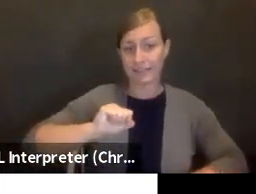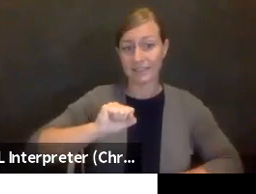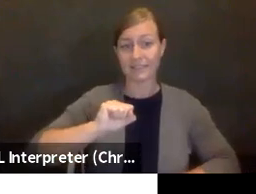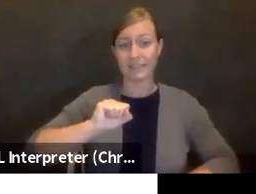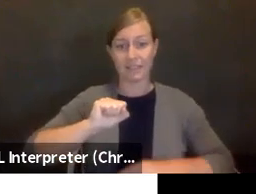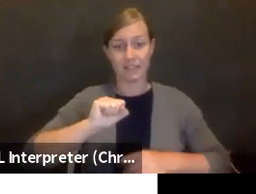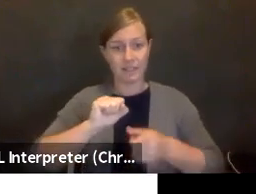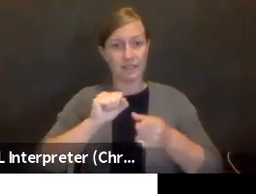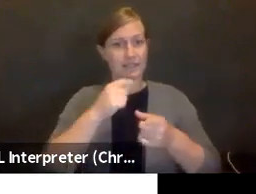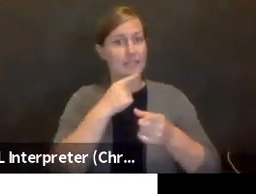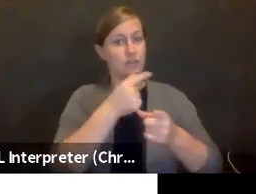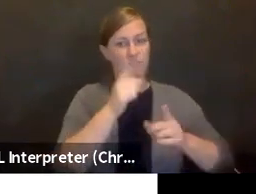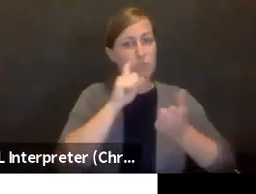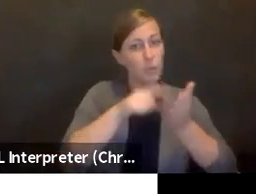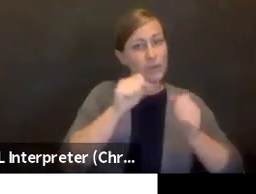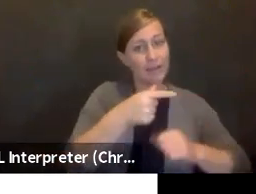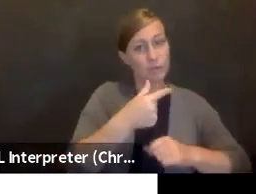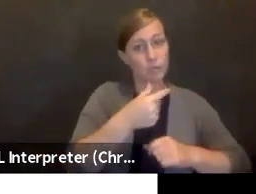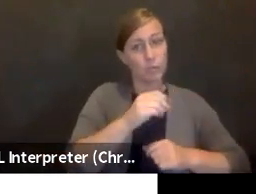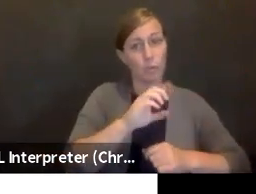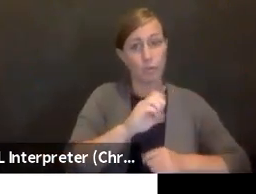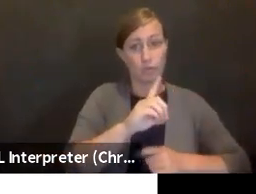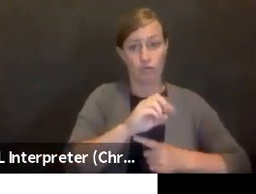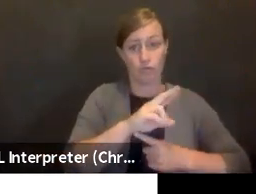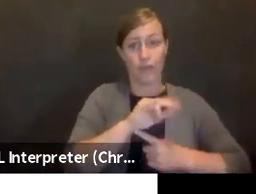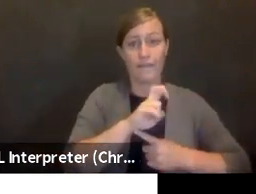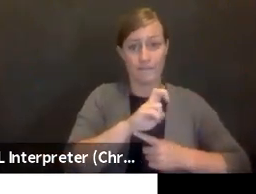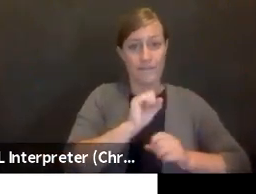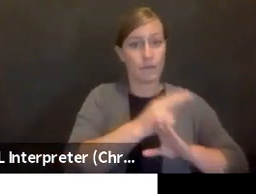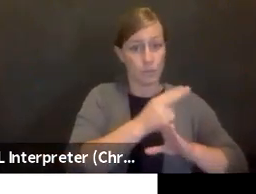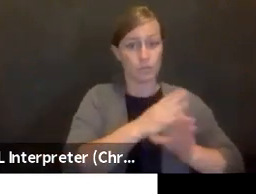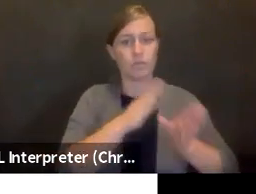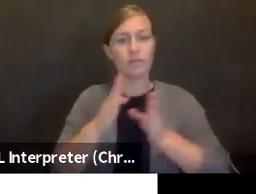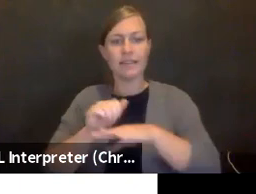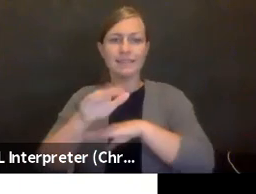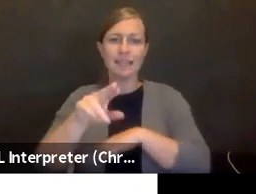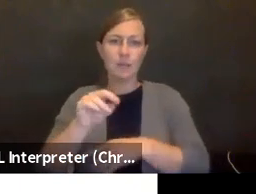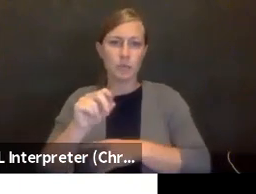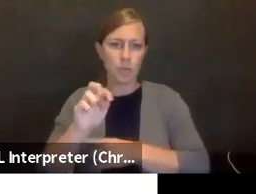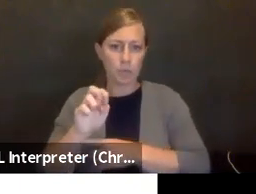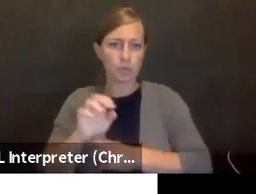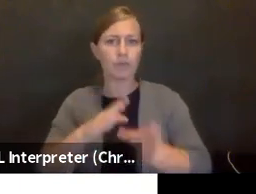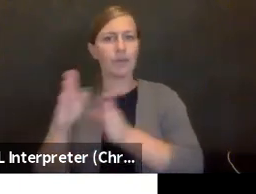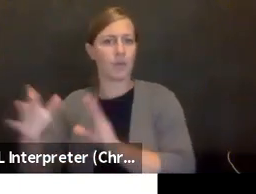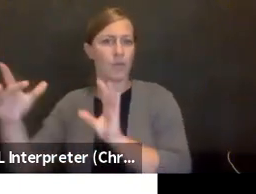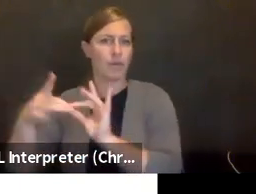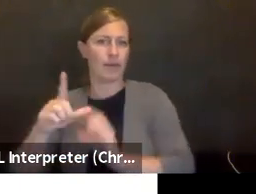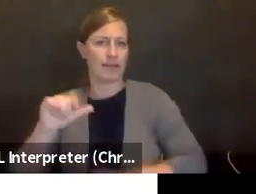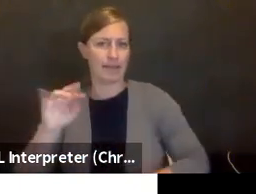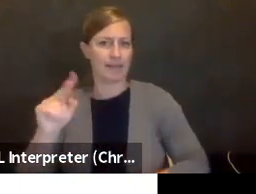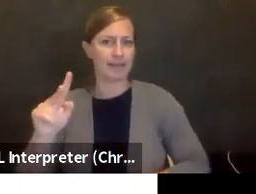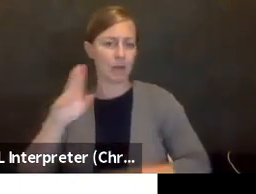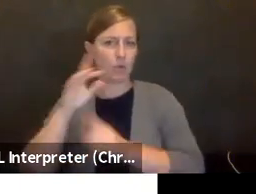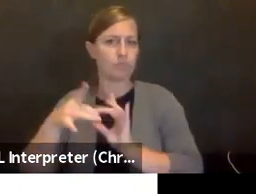Google Drive here. I can directly associate my Google Drive. I can send a note, and I can share a link, which will take them